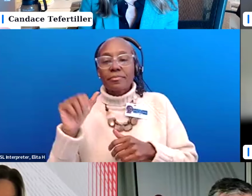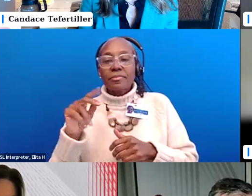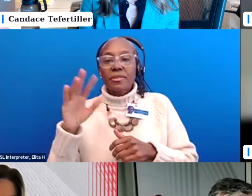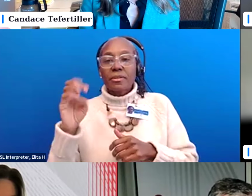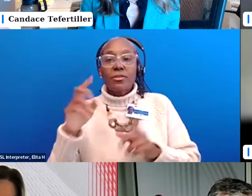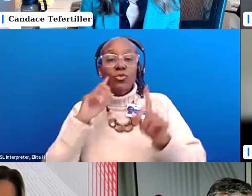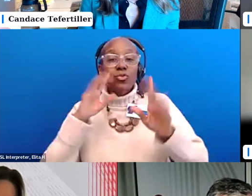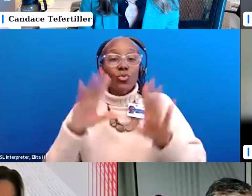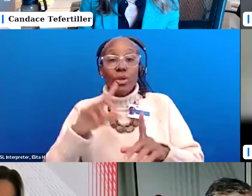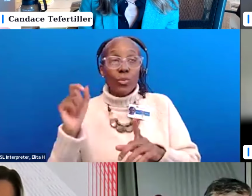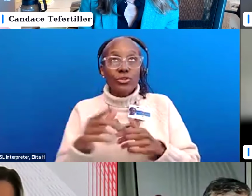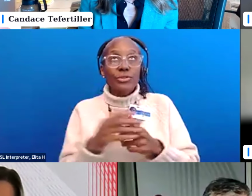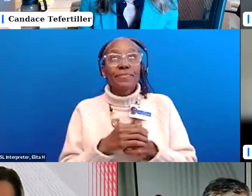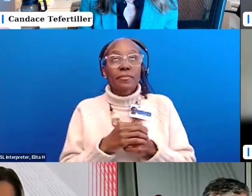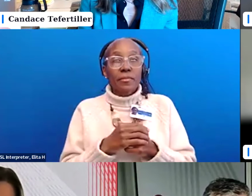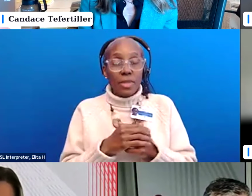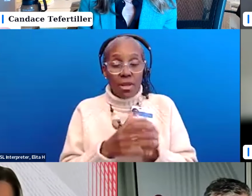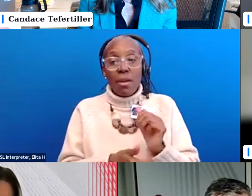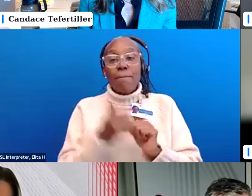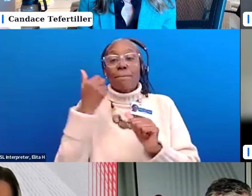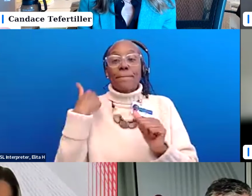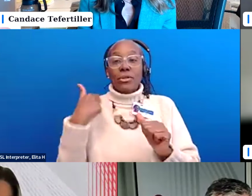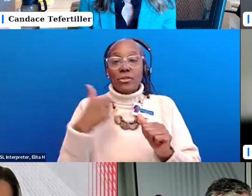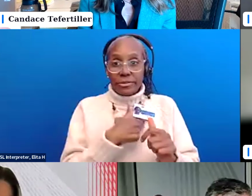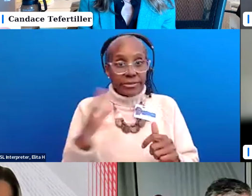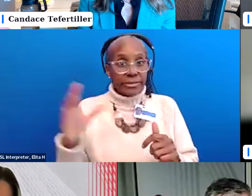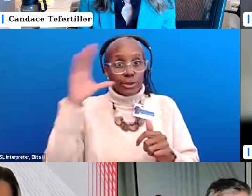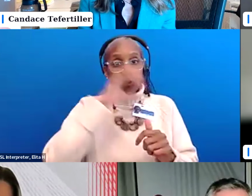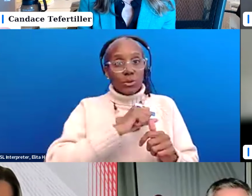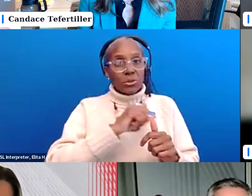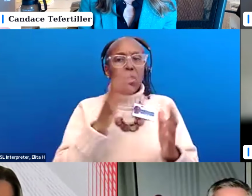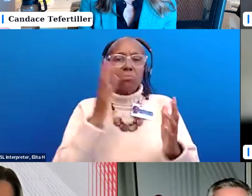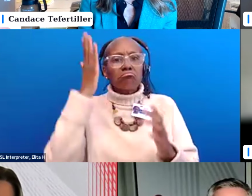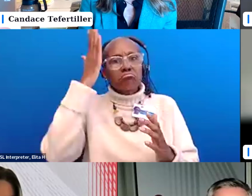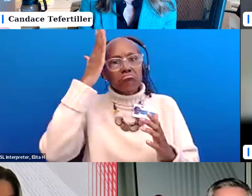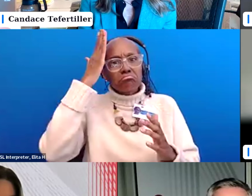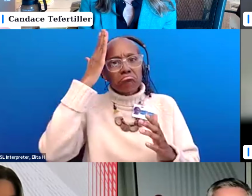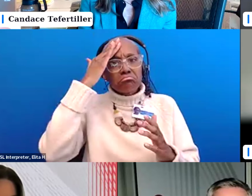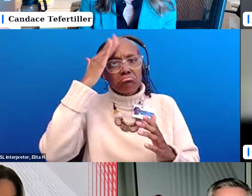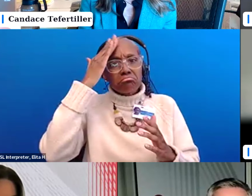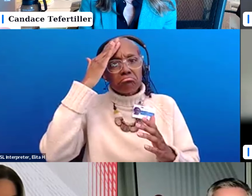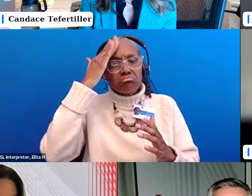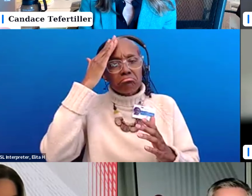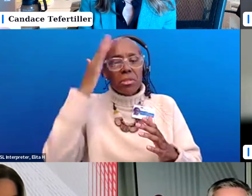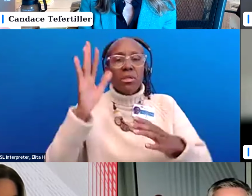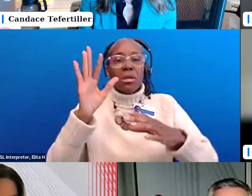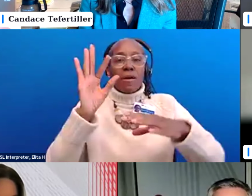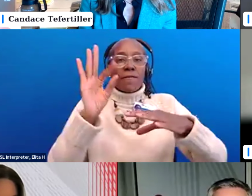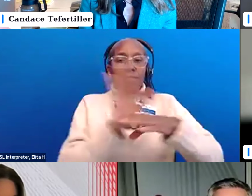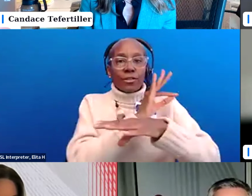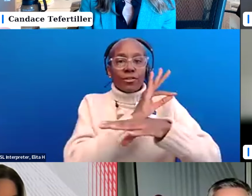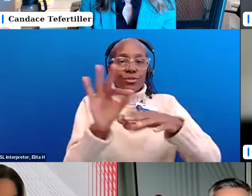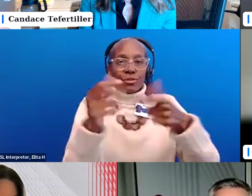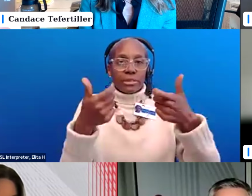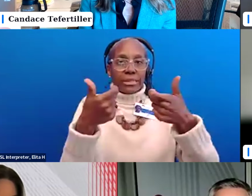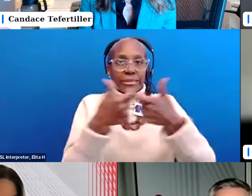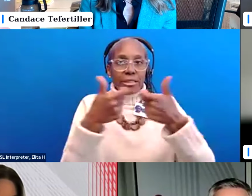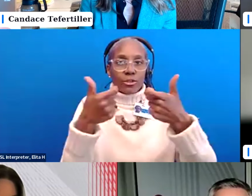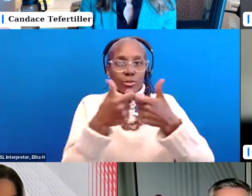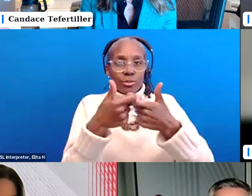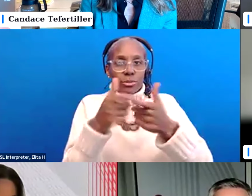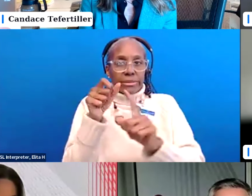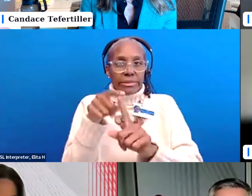question, Marco. And most of us, I would assume, are pretty familiar with functional electrical stimulation or